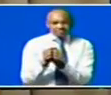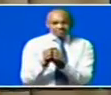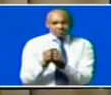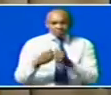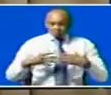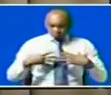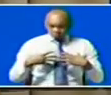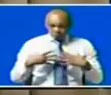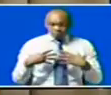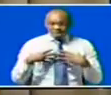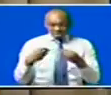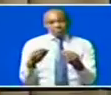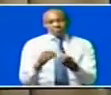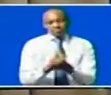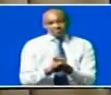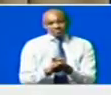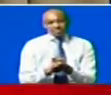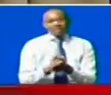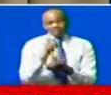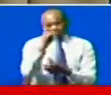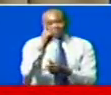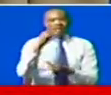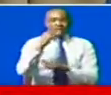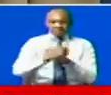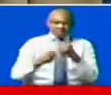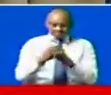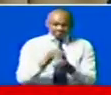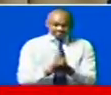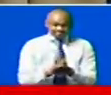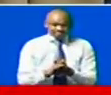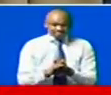heal as a nation.